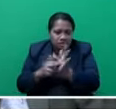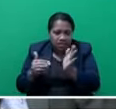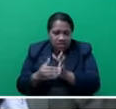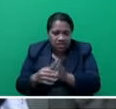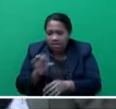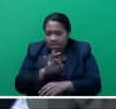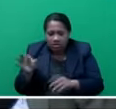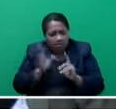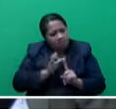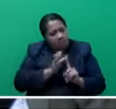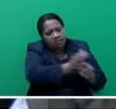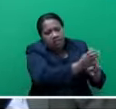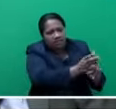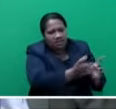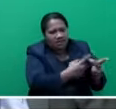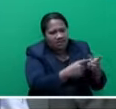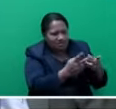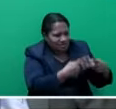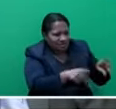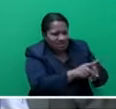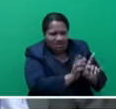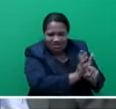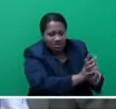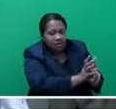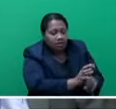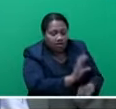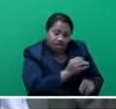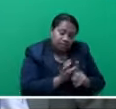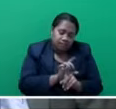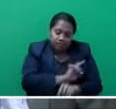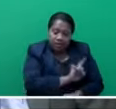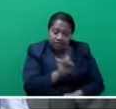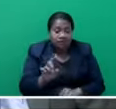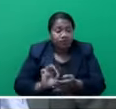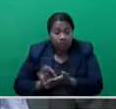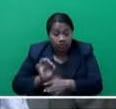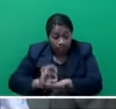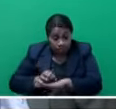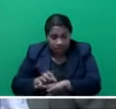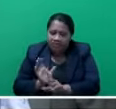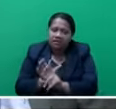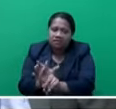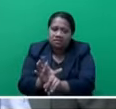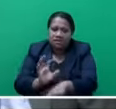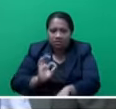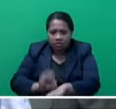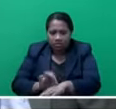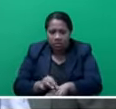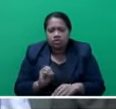managed isolation facilities at the New Zealand border. And again, I just want to highlight again, what happens is you actually have to